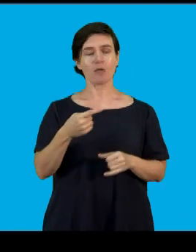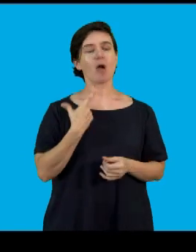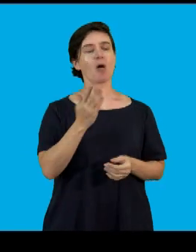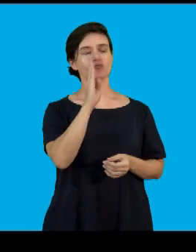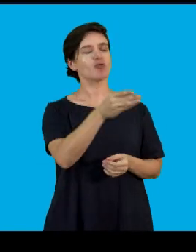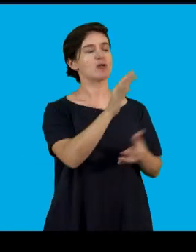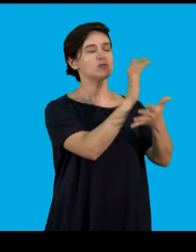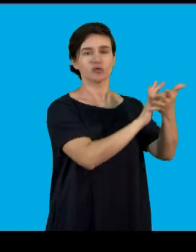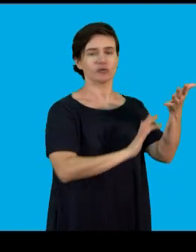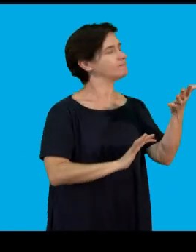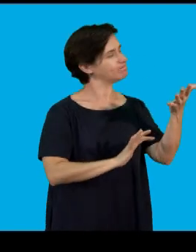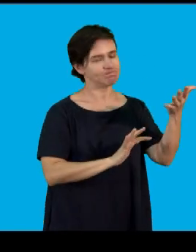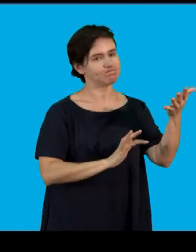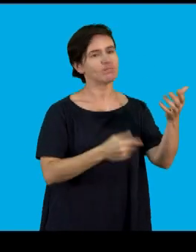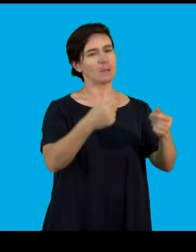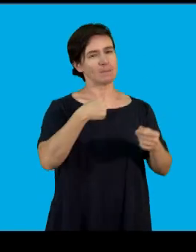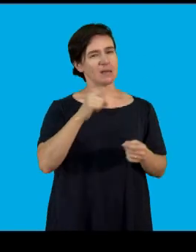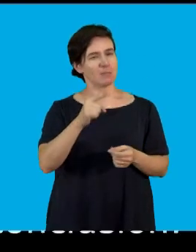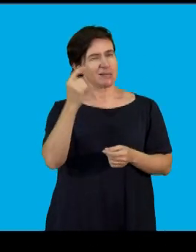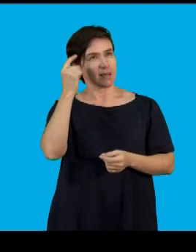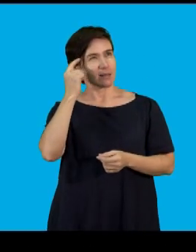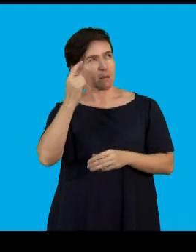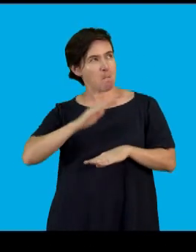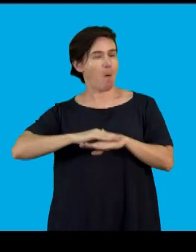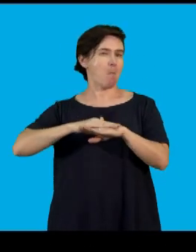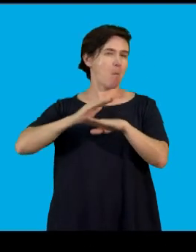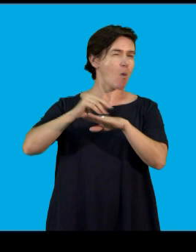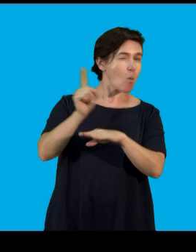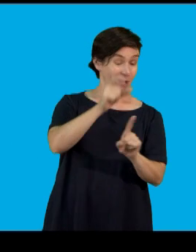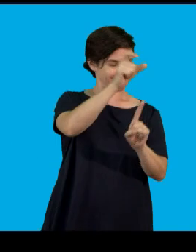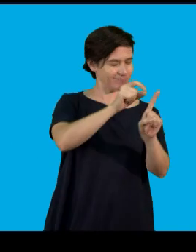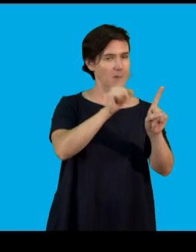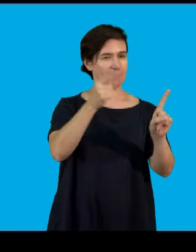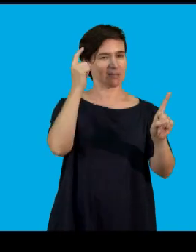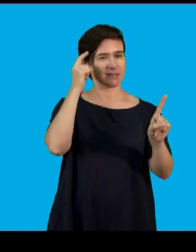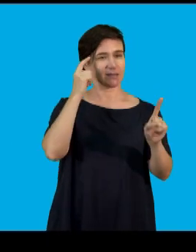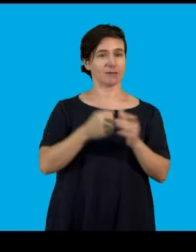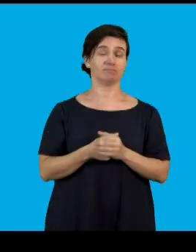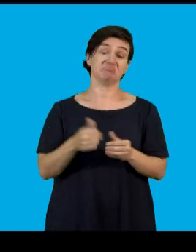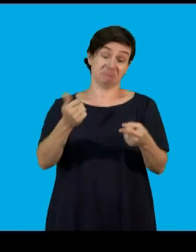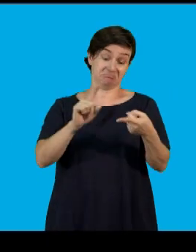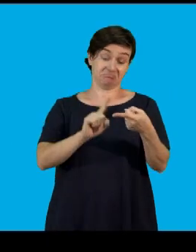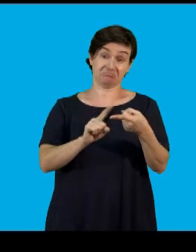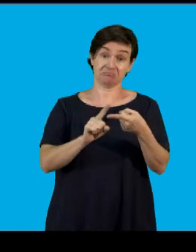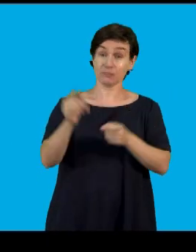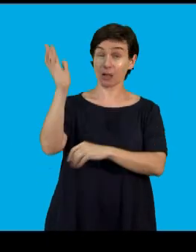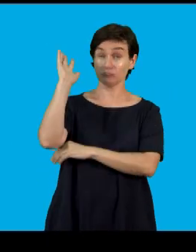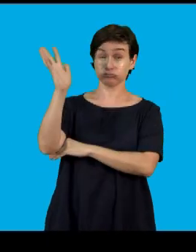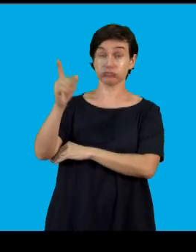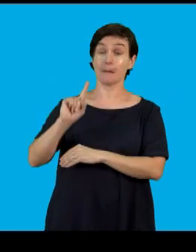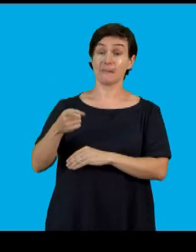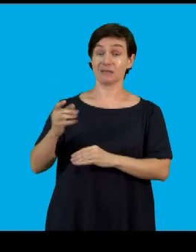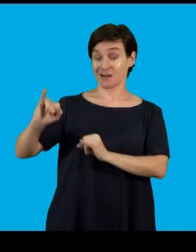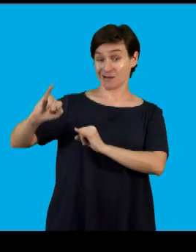longer listing, you're no longer just naming, but you are discussing. Right, the presentation must have an introduction, body,